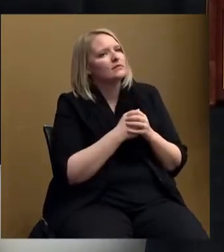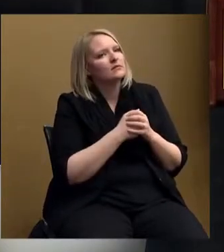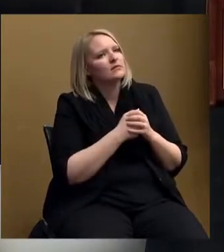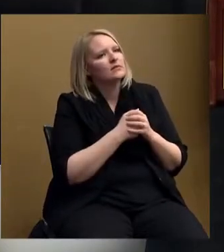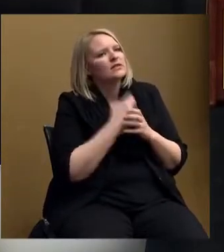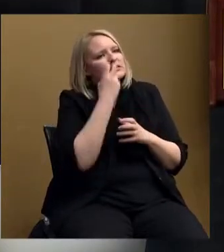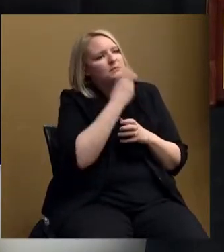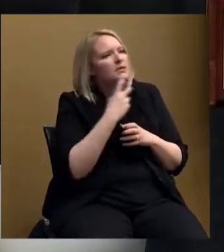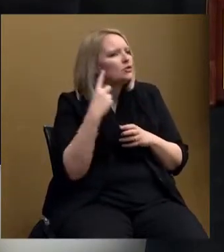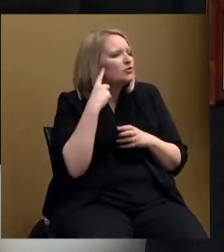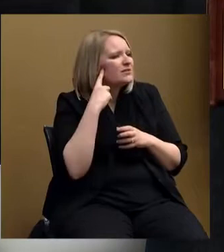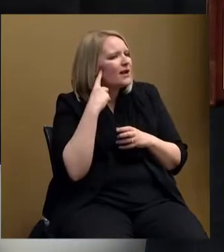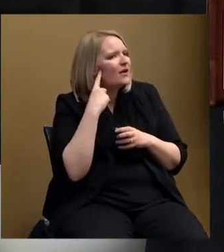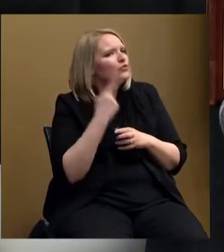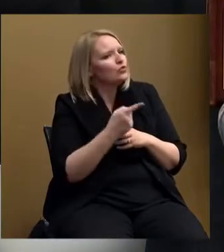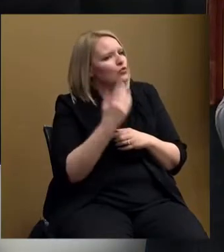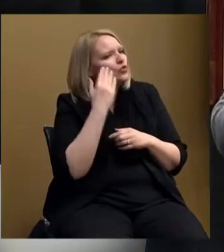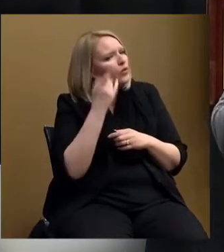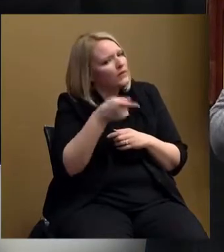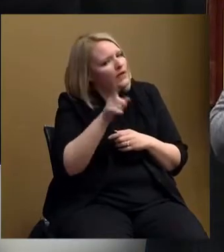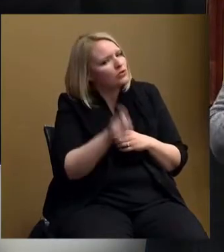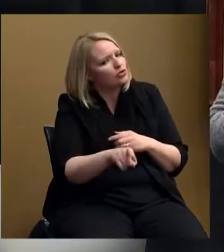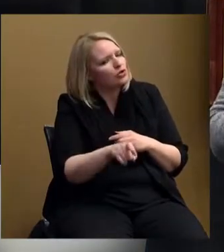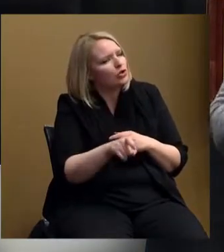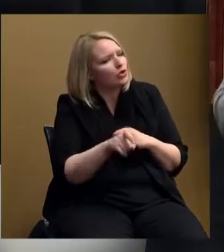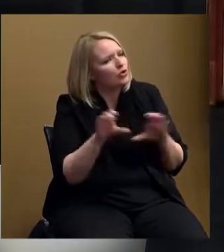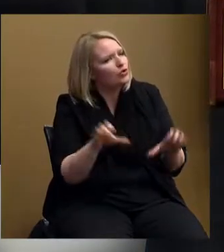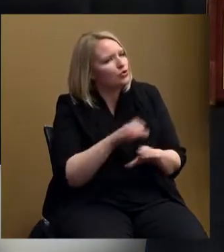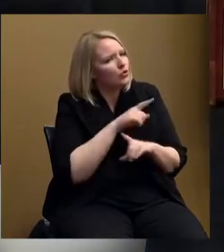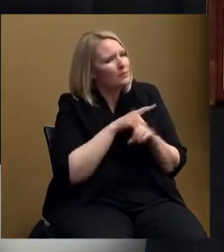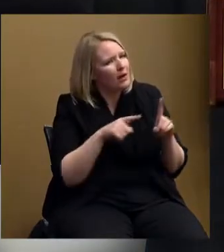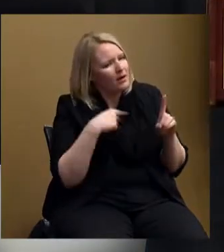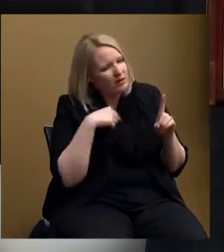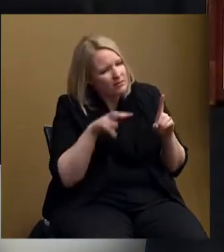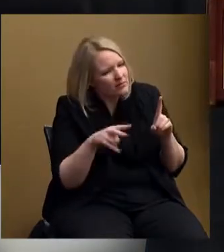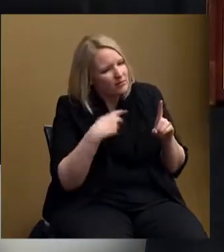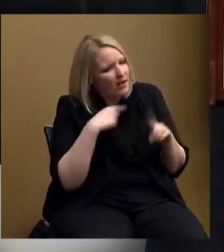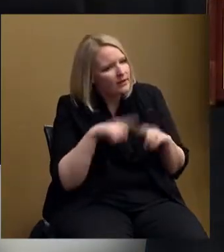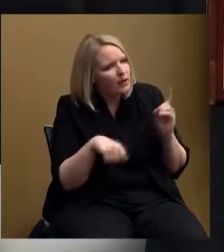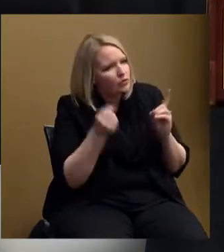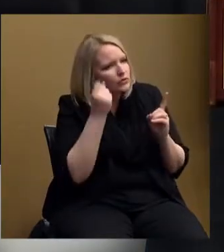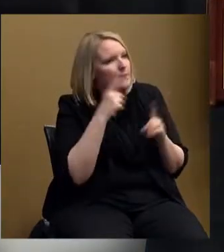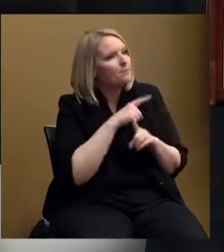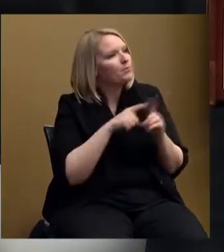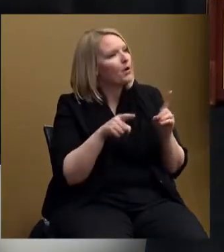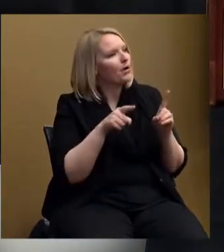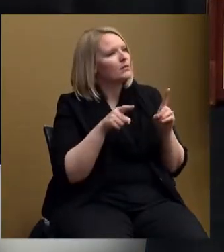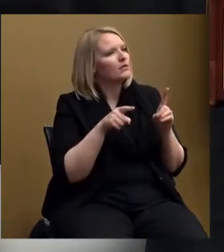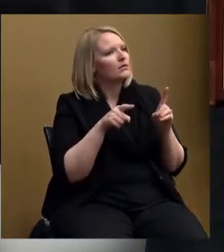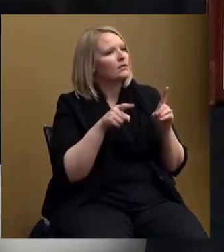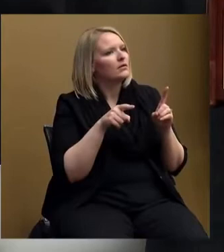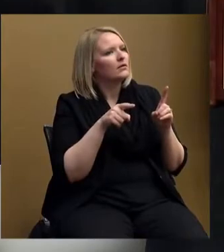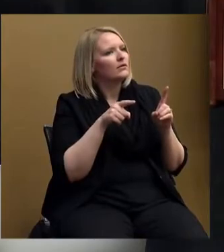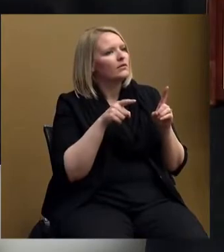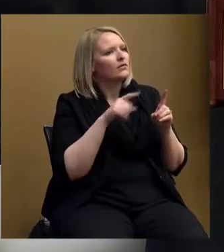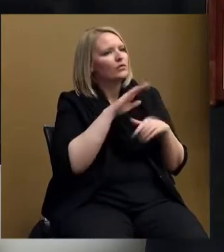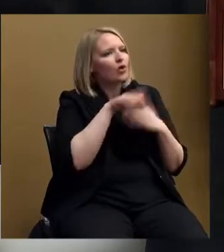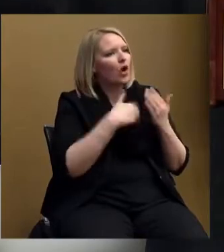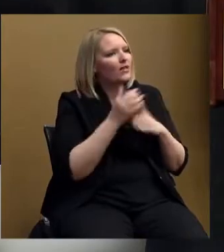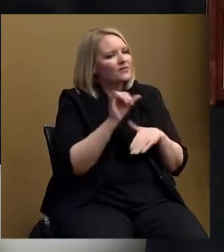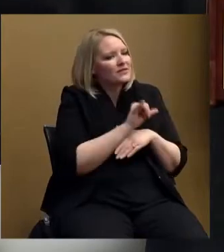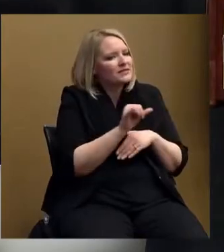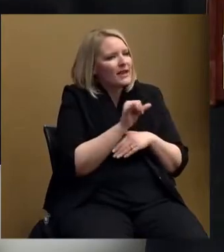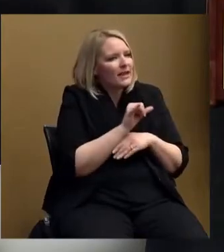speech sound that you know that they should be making doesn't make any sense. Why? But they're all in the same place. They're all